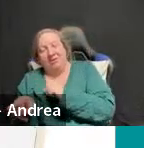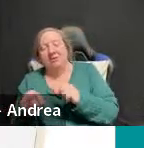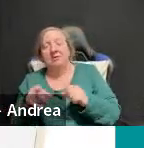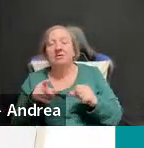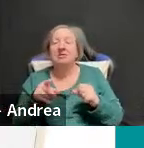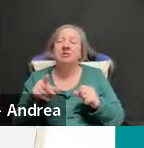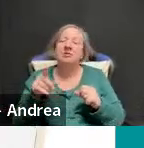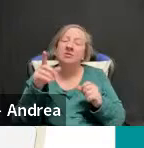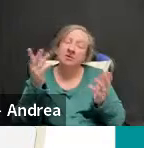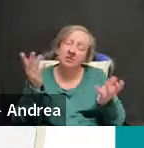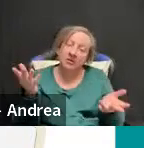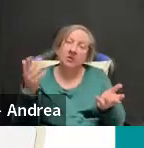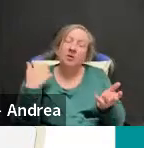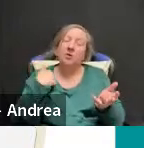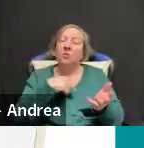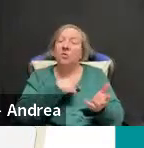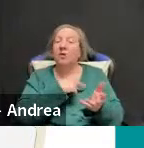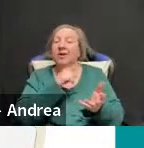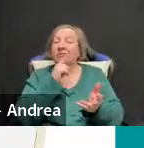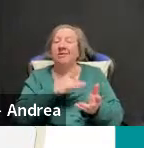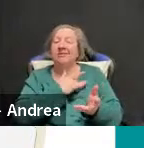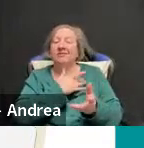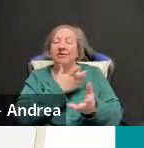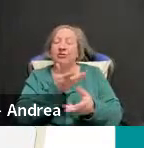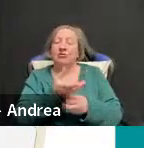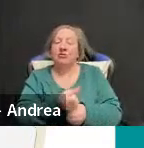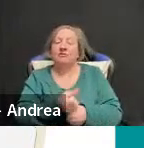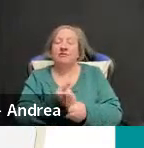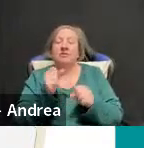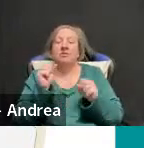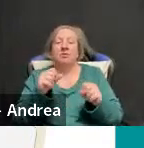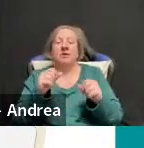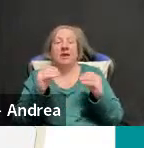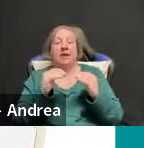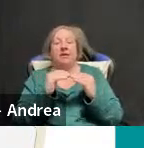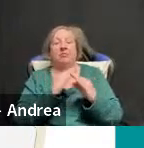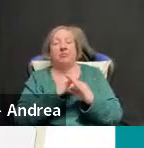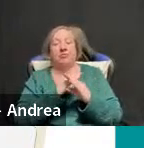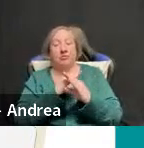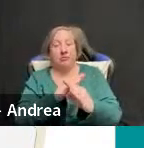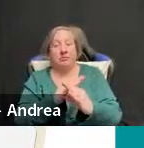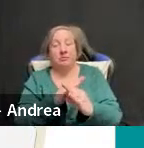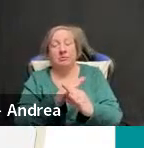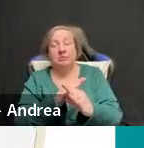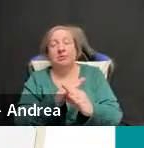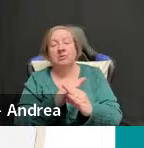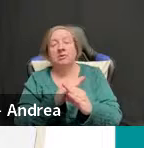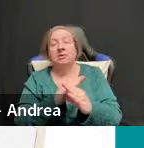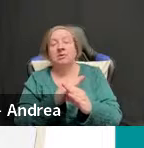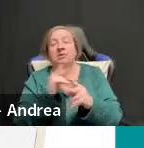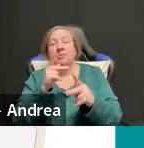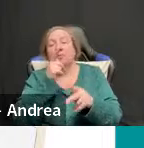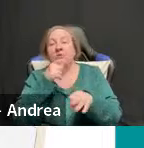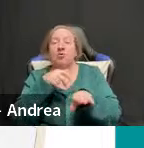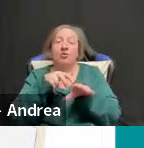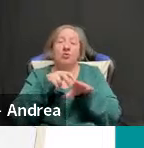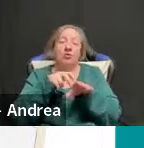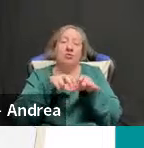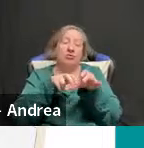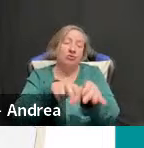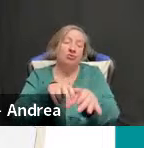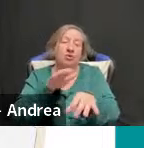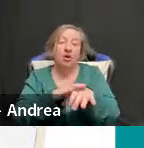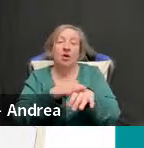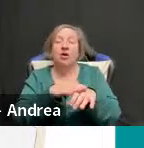we're really confident, that we can equally protect patrons on the platform, whether it's a side